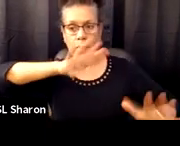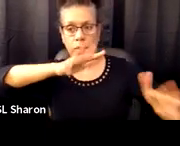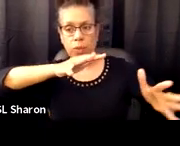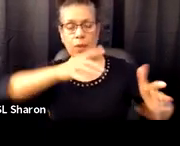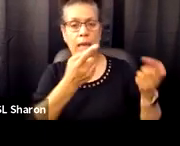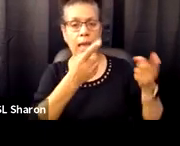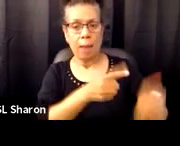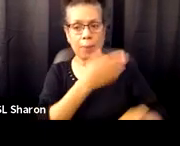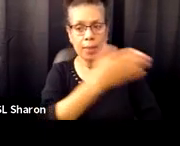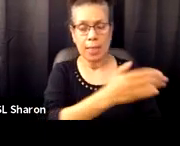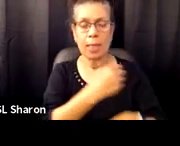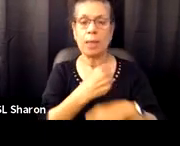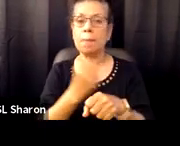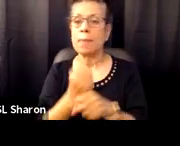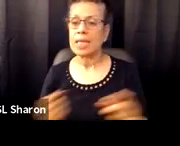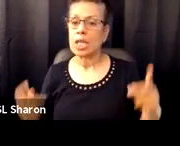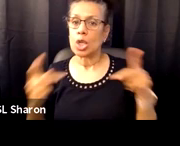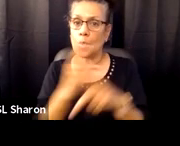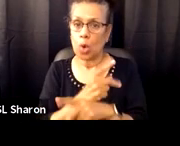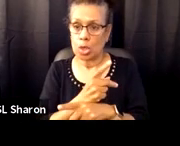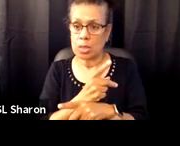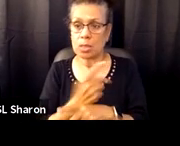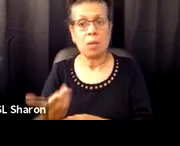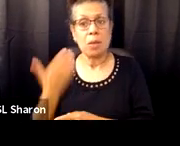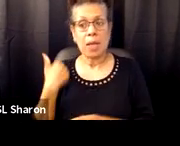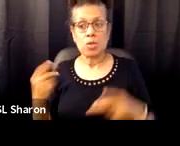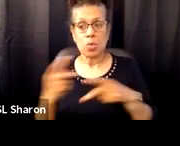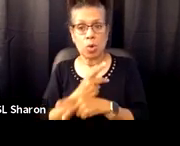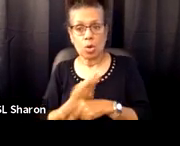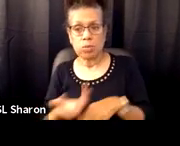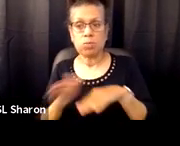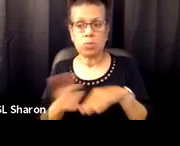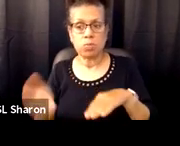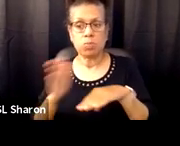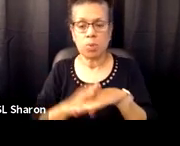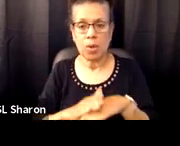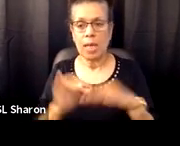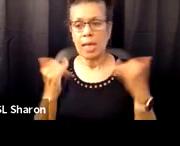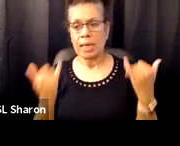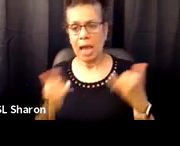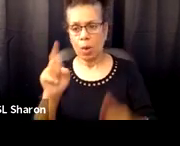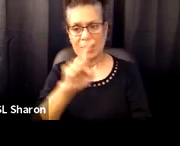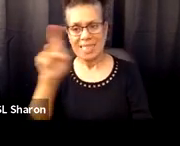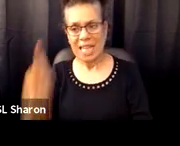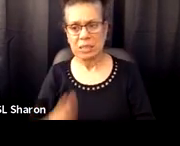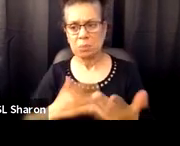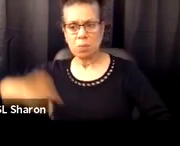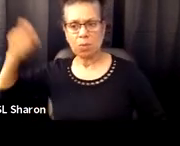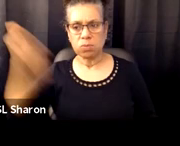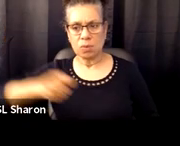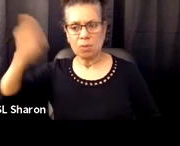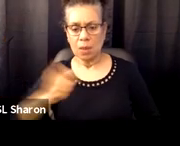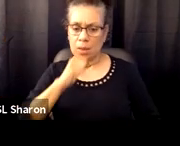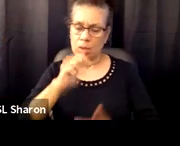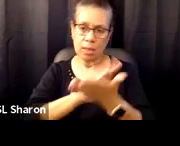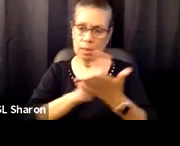exacerbating concerns that have been compounded by the poor treatment of asian refugees in texas we continue to keep the